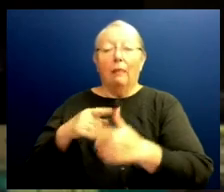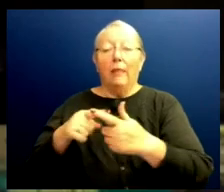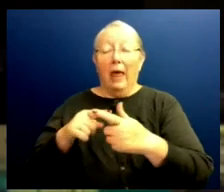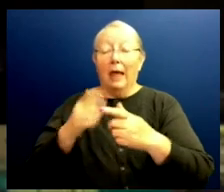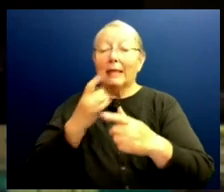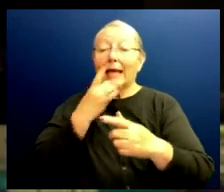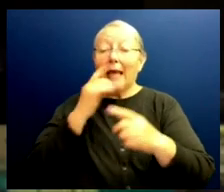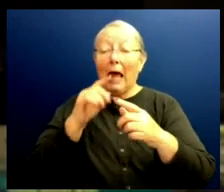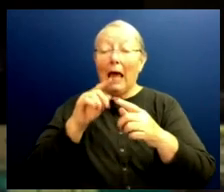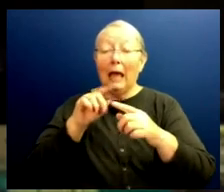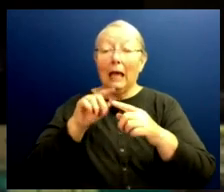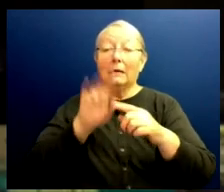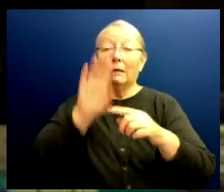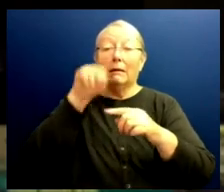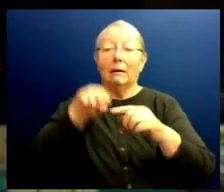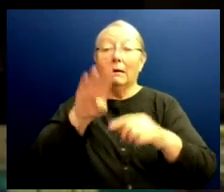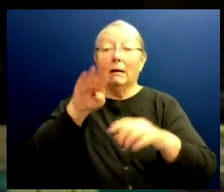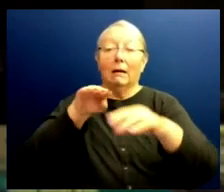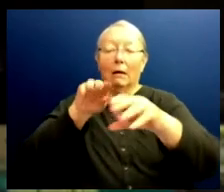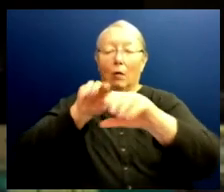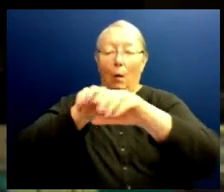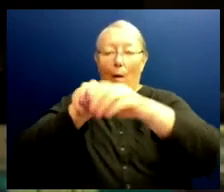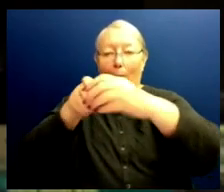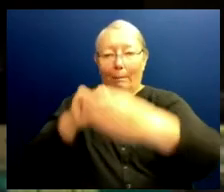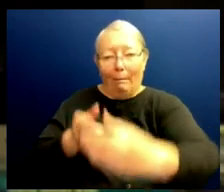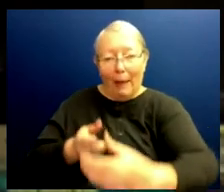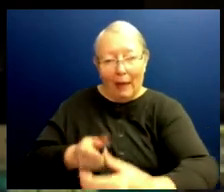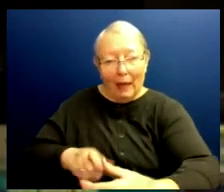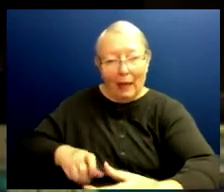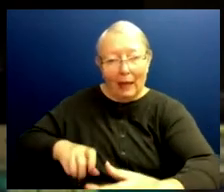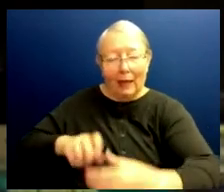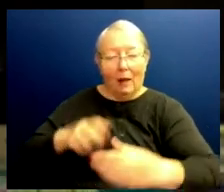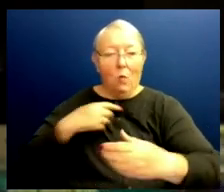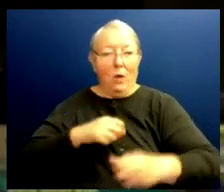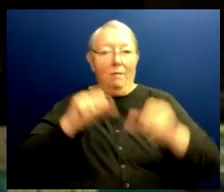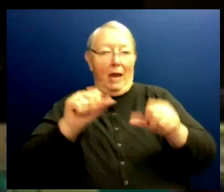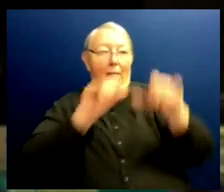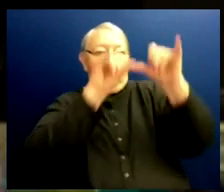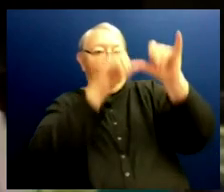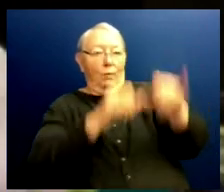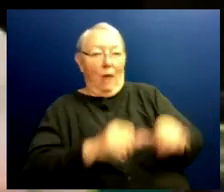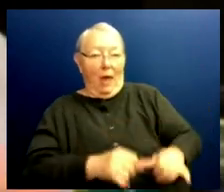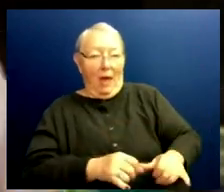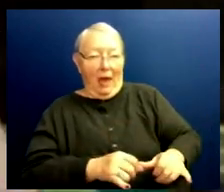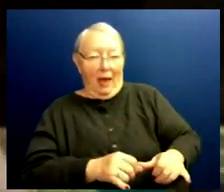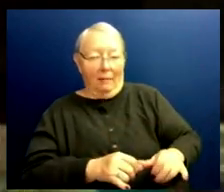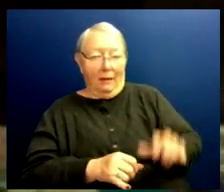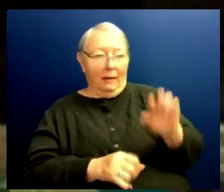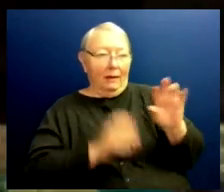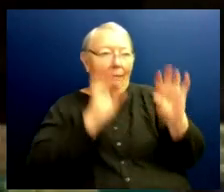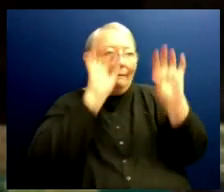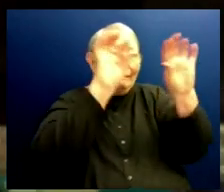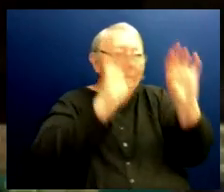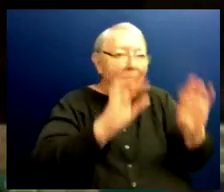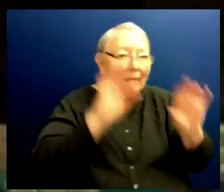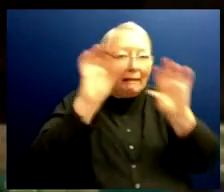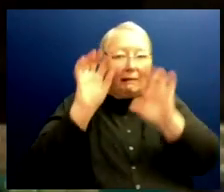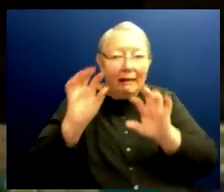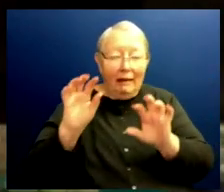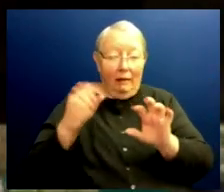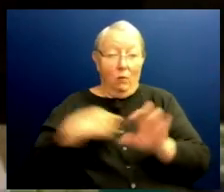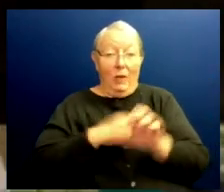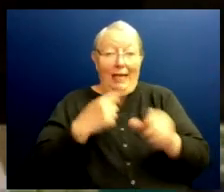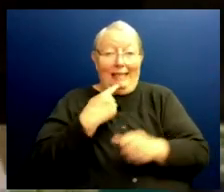that make up dark matter, we have been able to map its distribution. So we can say, yes, it exists, and it tends